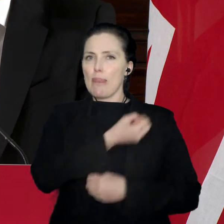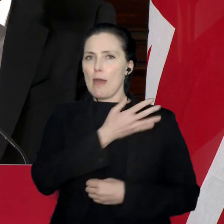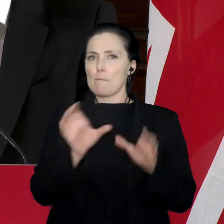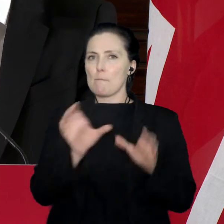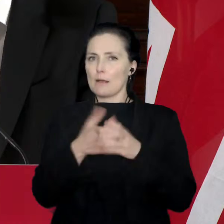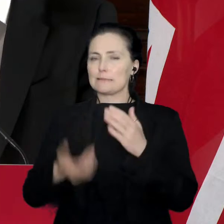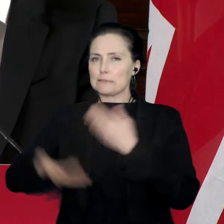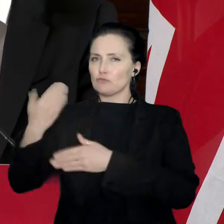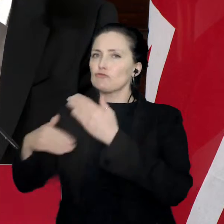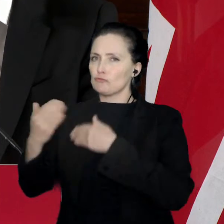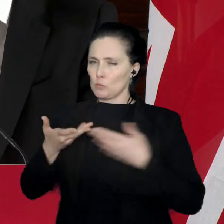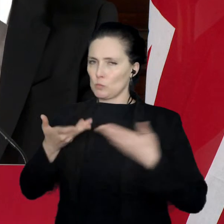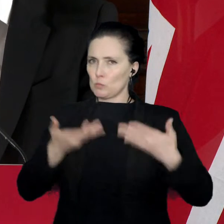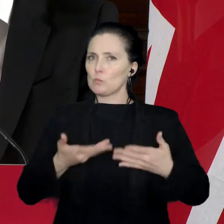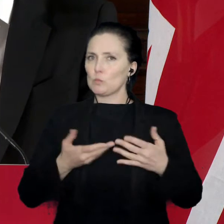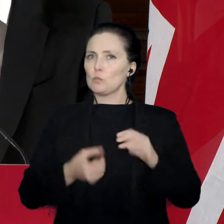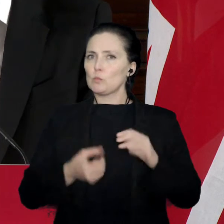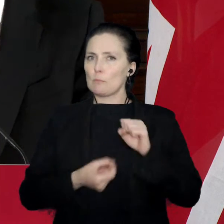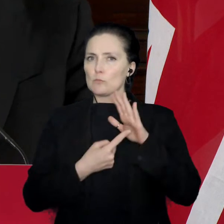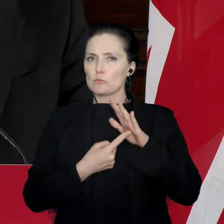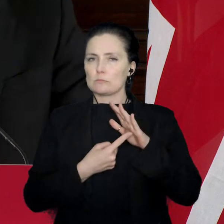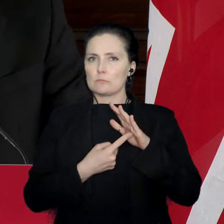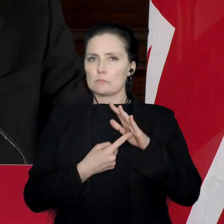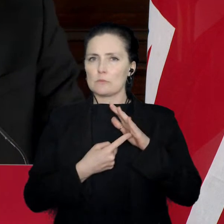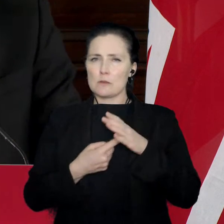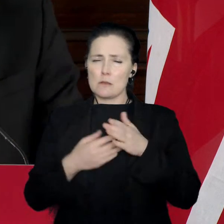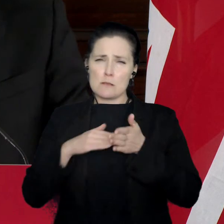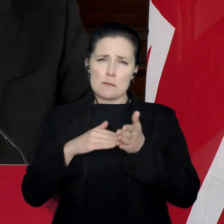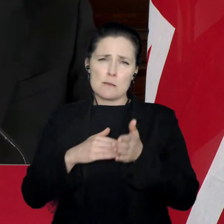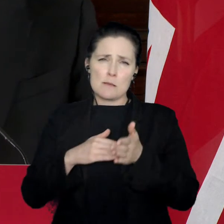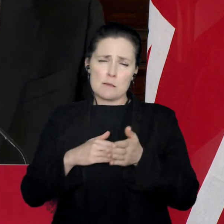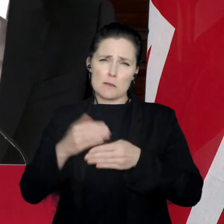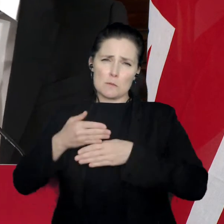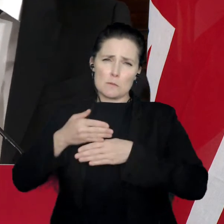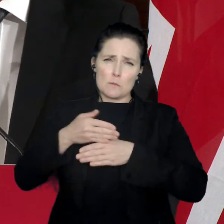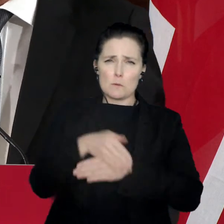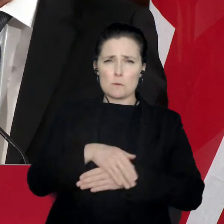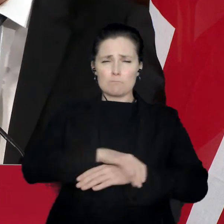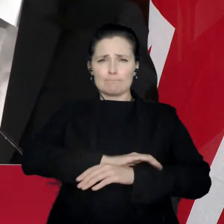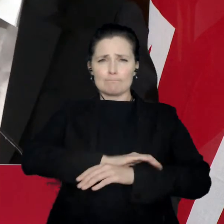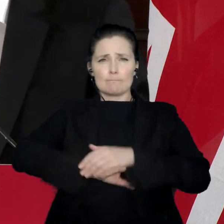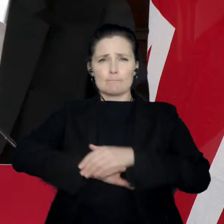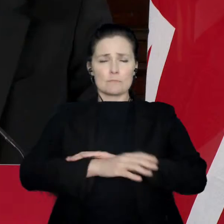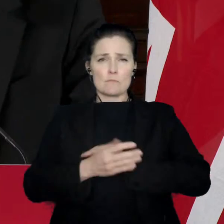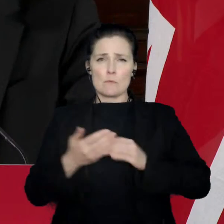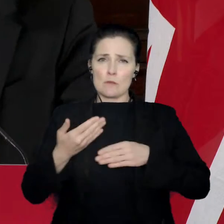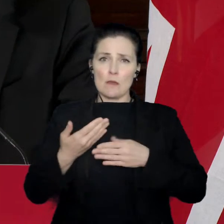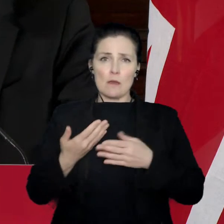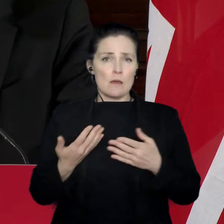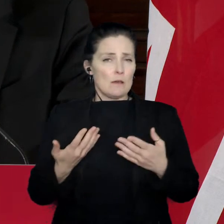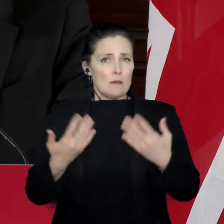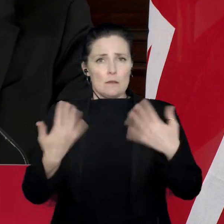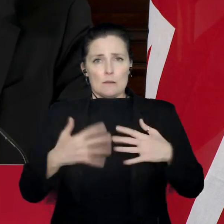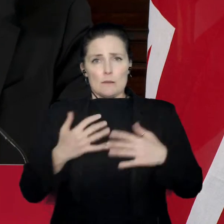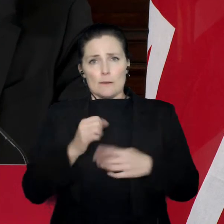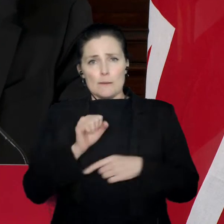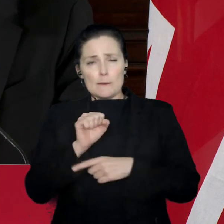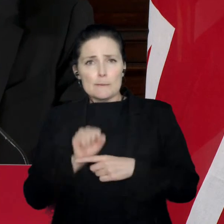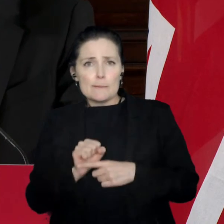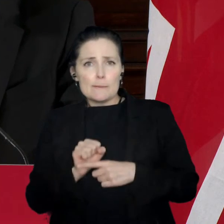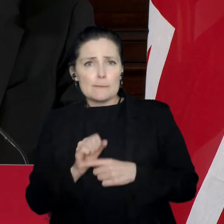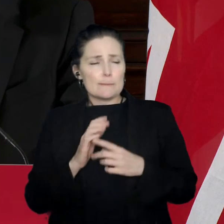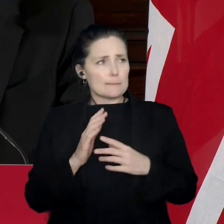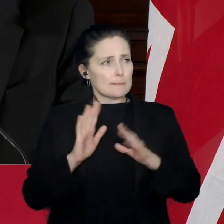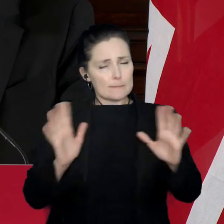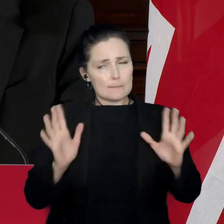many, many months of hard work and humility to get here. It's meant rebuilding trust, not just with the Jewish